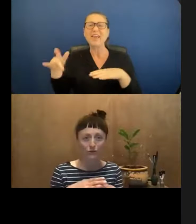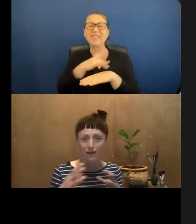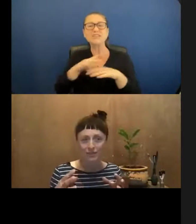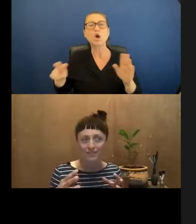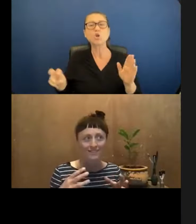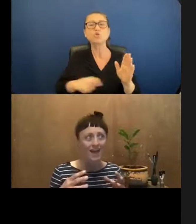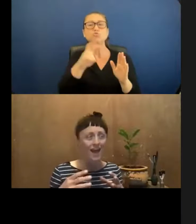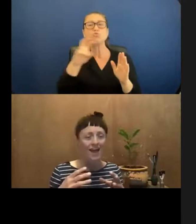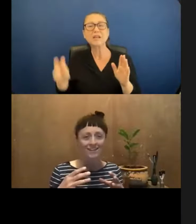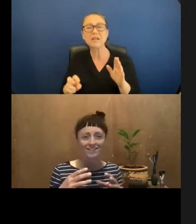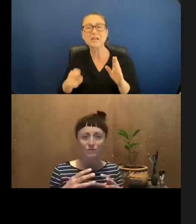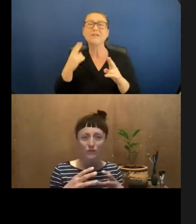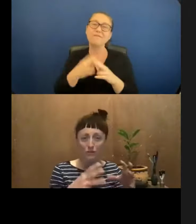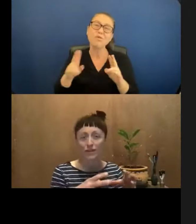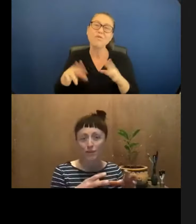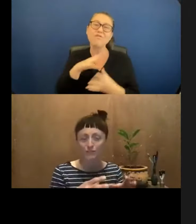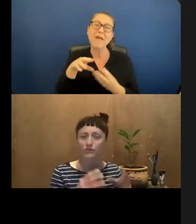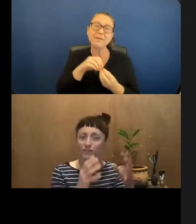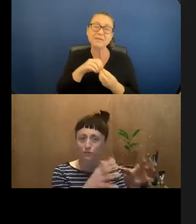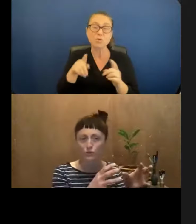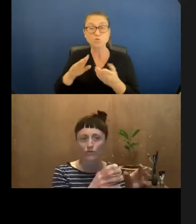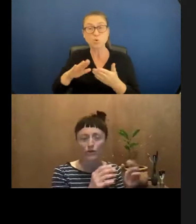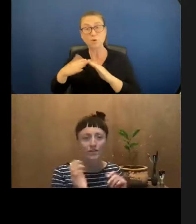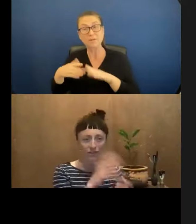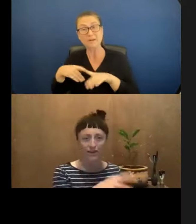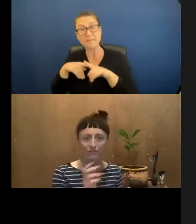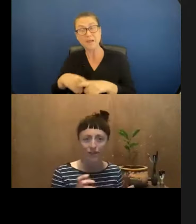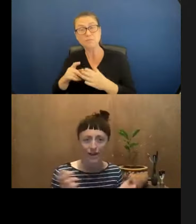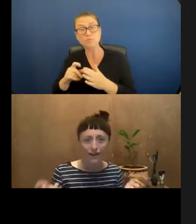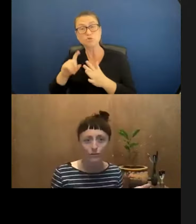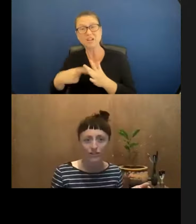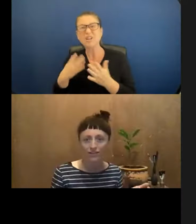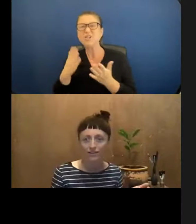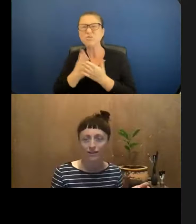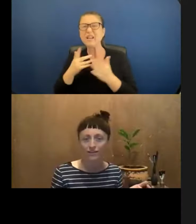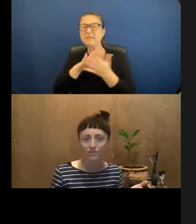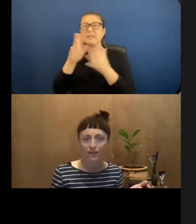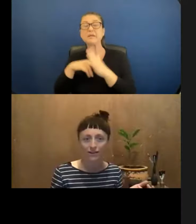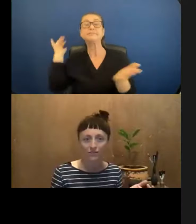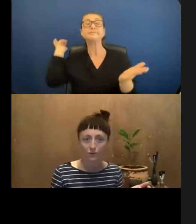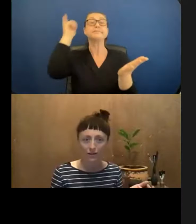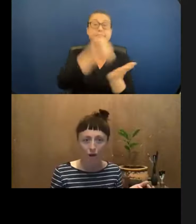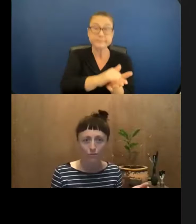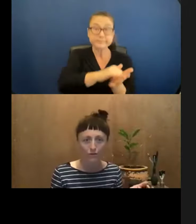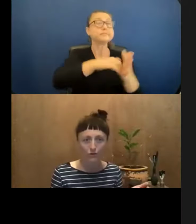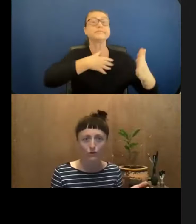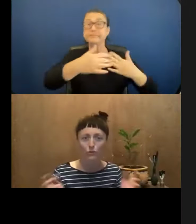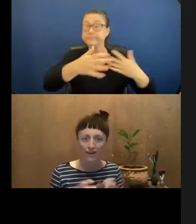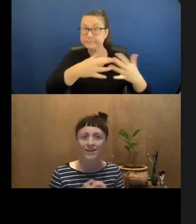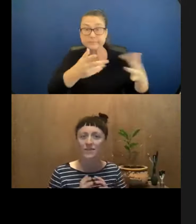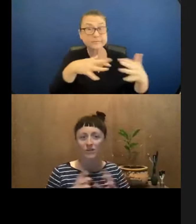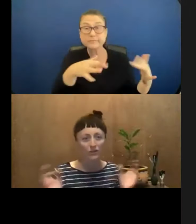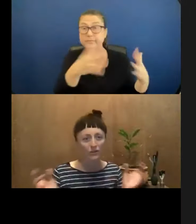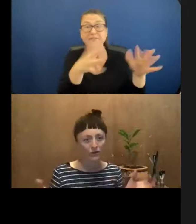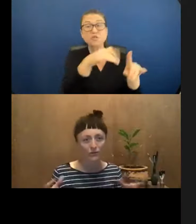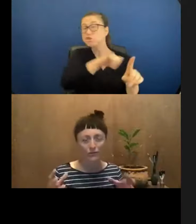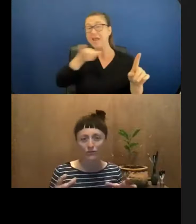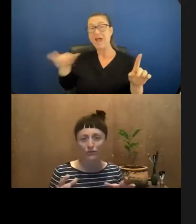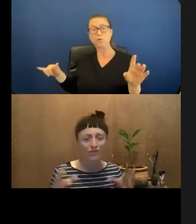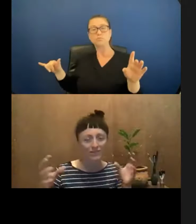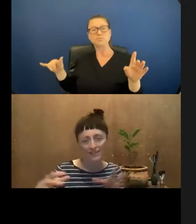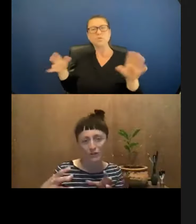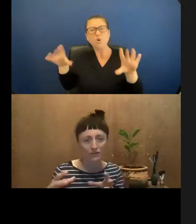for families and community-based projects, which were very much fly in, fly out, which I think in Australia is a really common model where, you know,